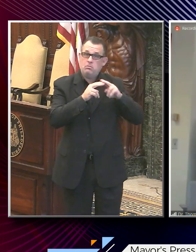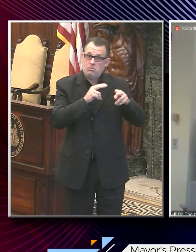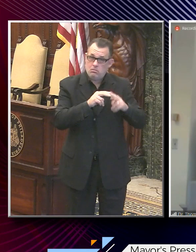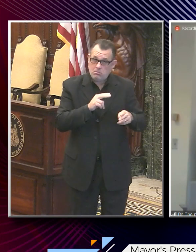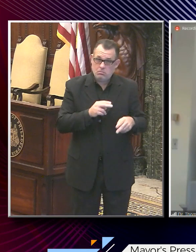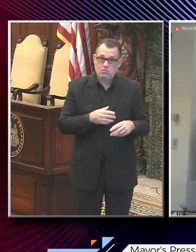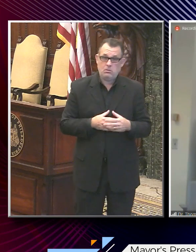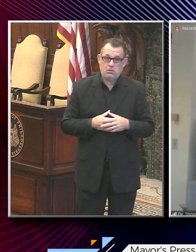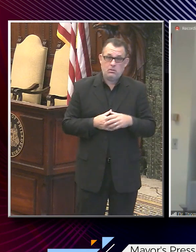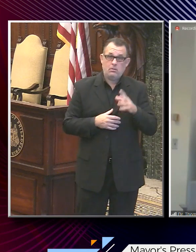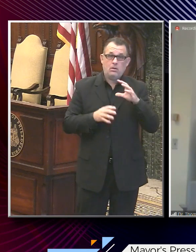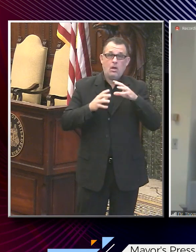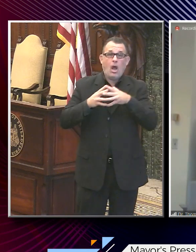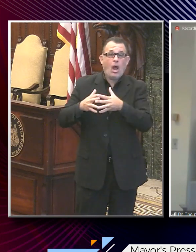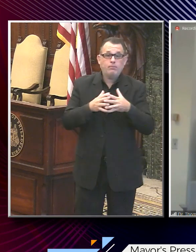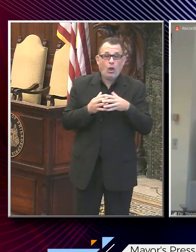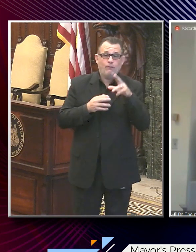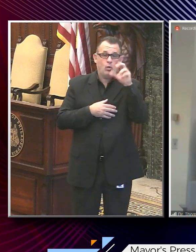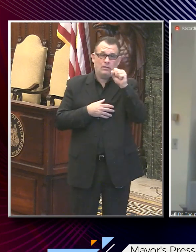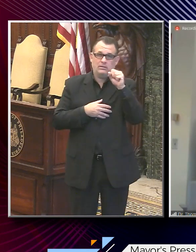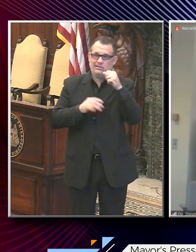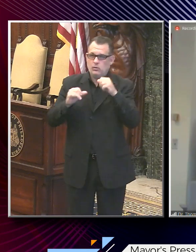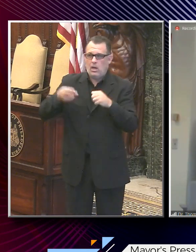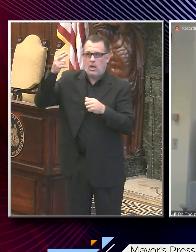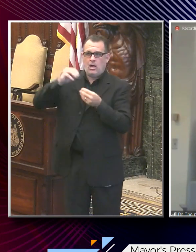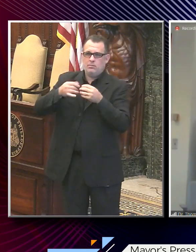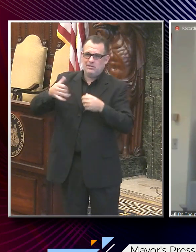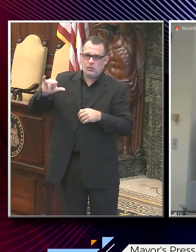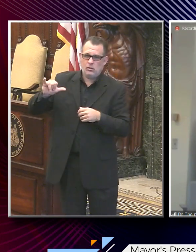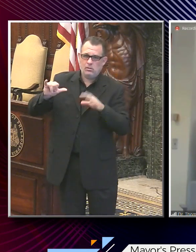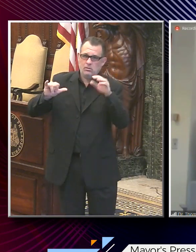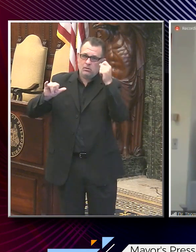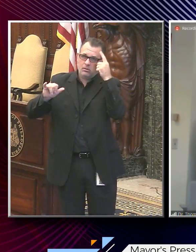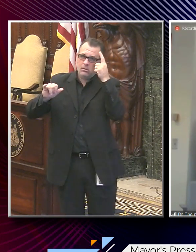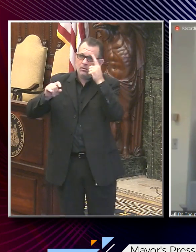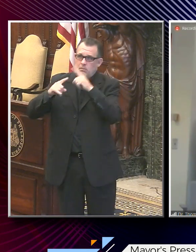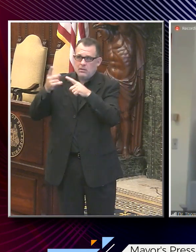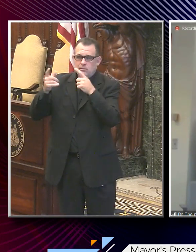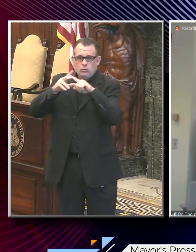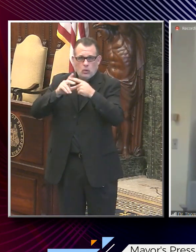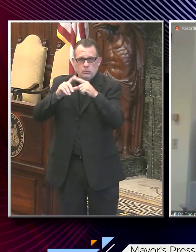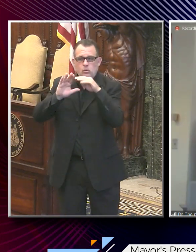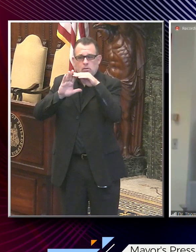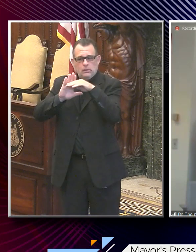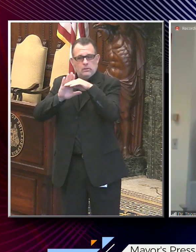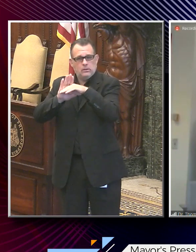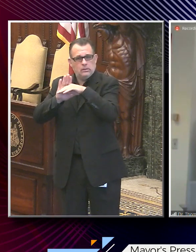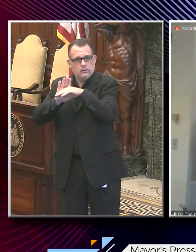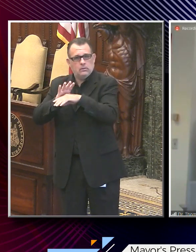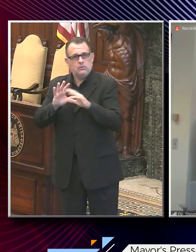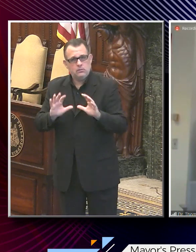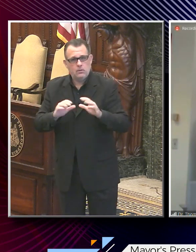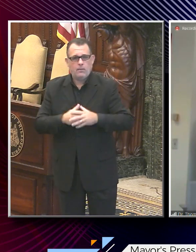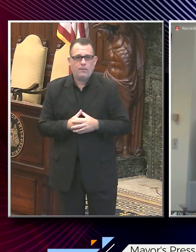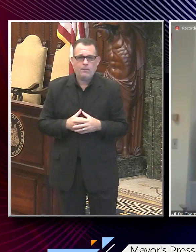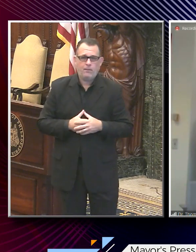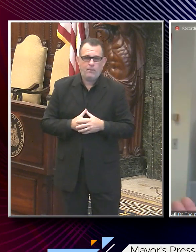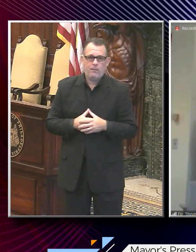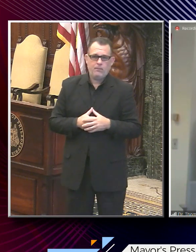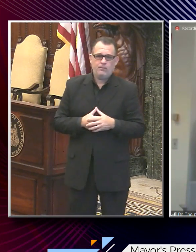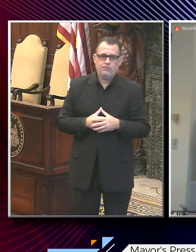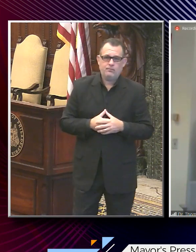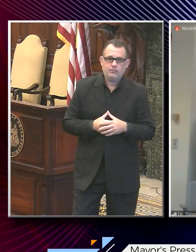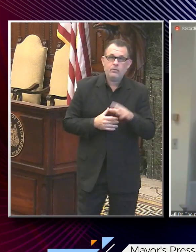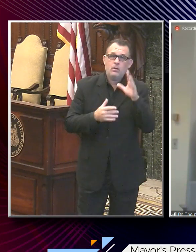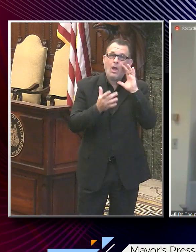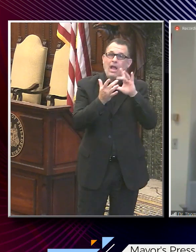seeing case counts that are still high, but that are continuing to fall. Now, back here in Philadelphia, I want to give you an update on where we are with contact tracing. We are continuing